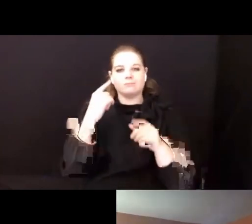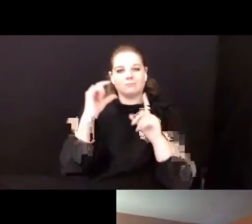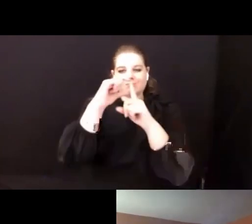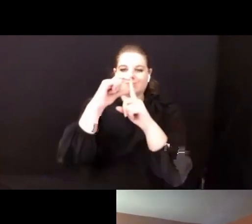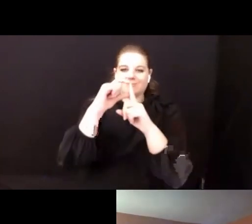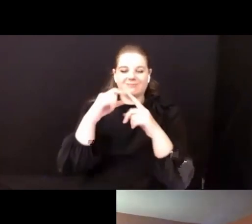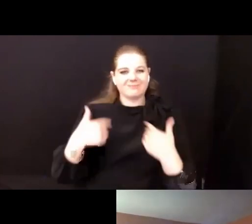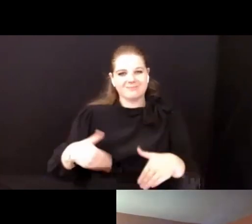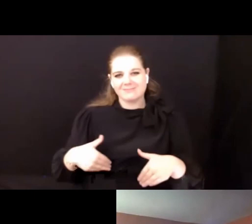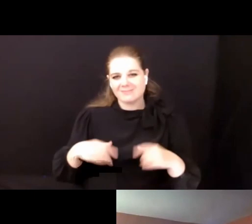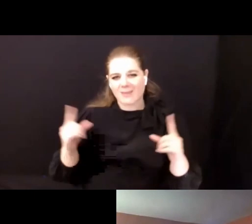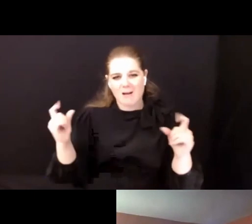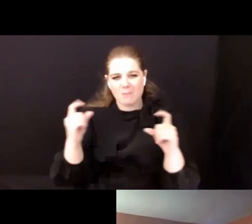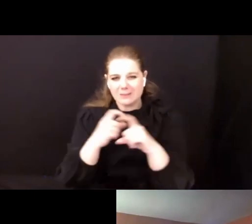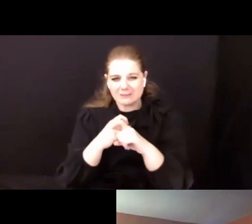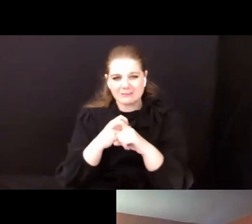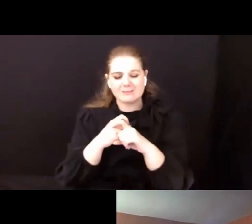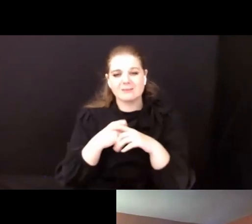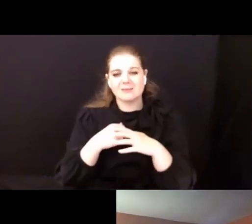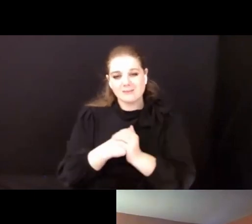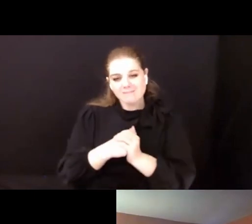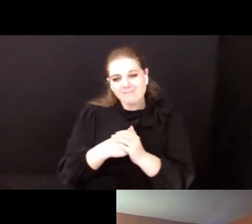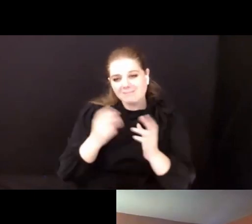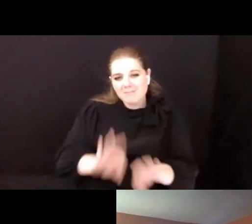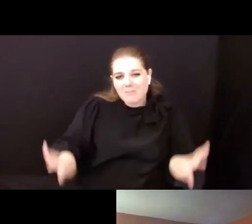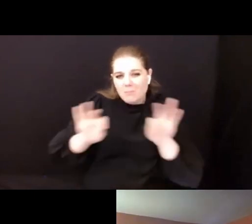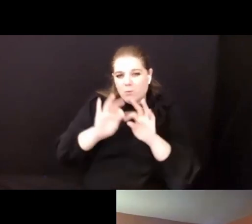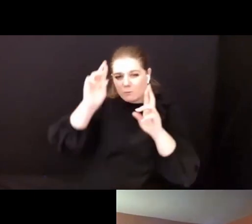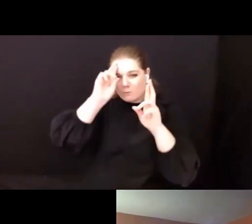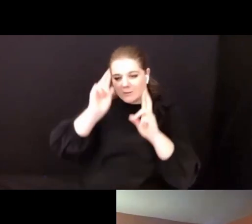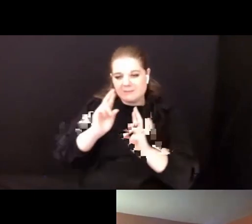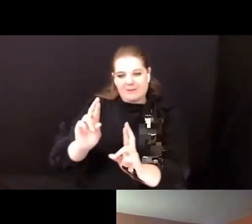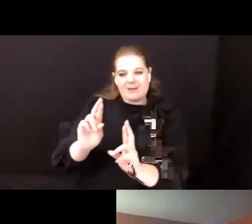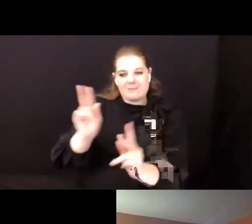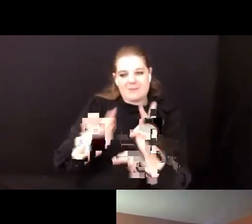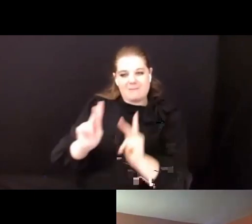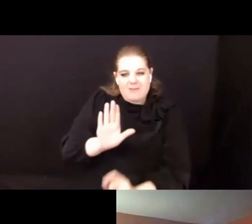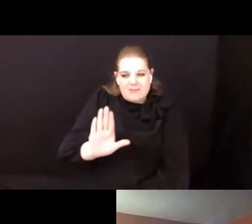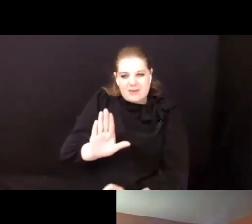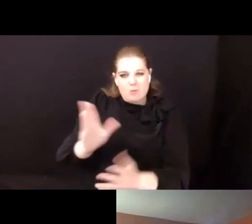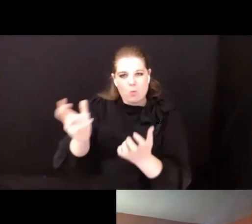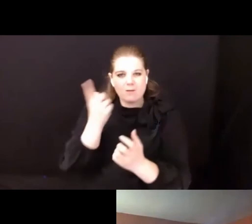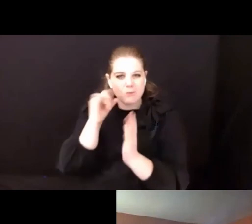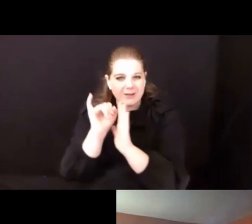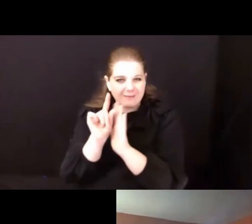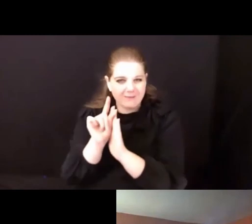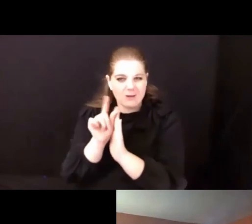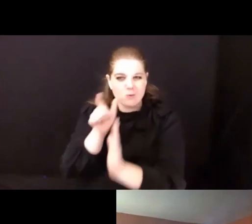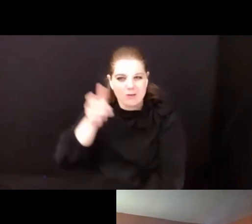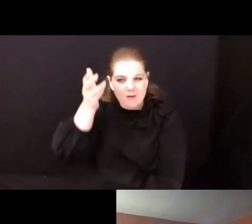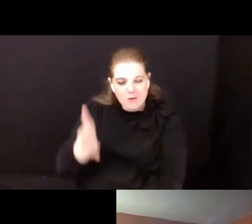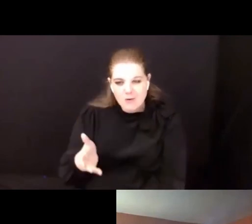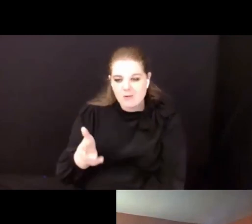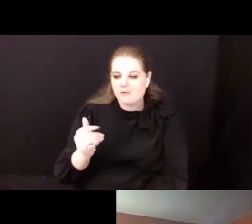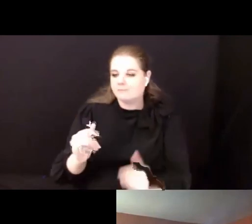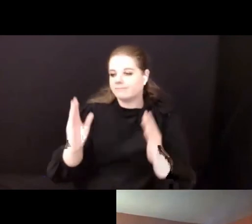complex, and we have to respect how people want to be identified, how people want to